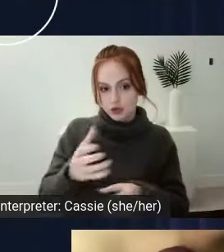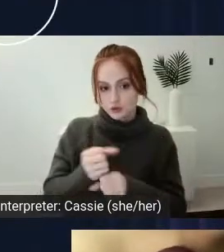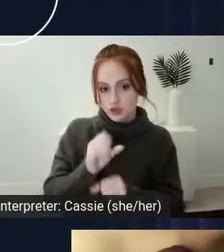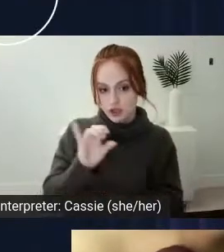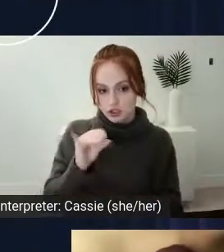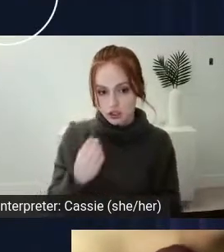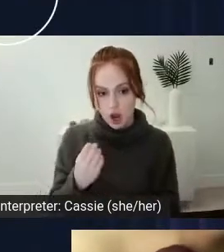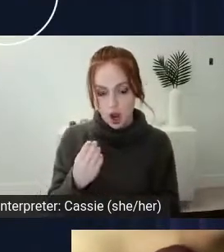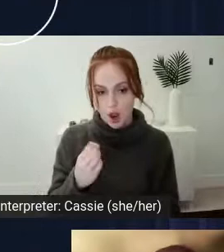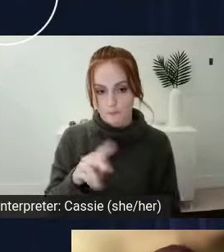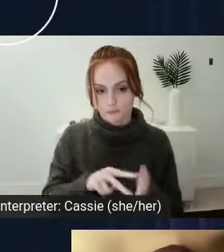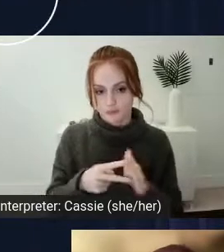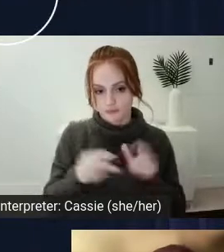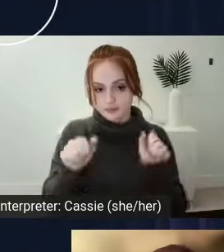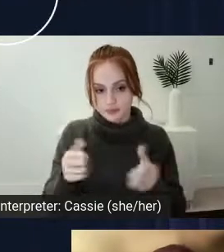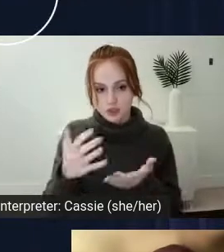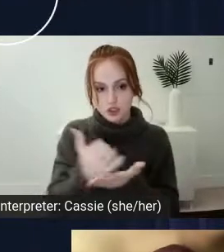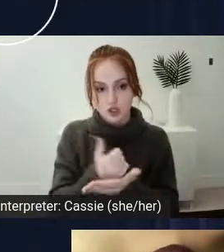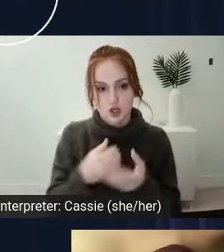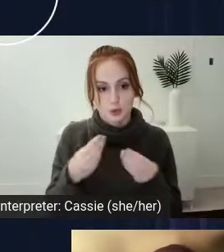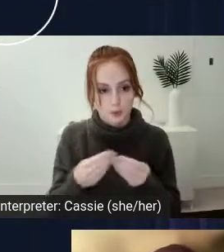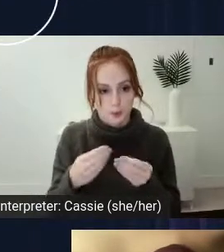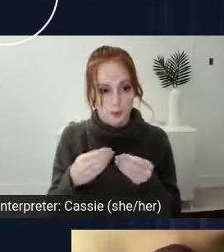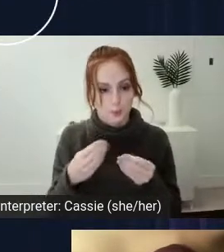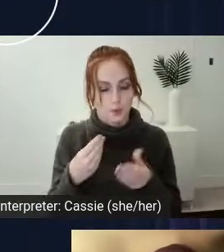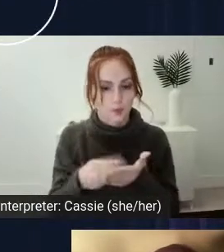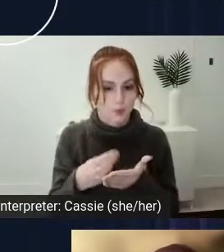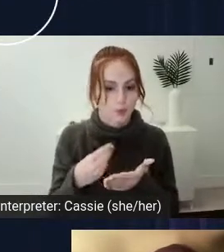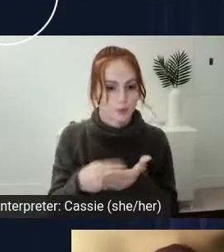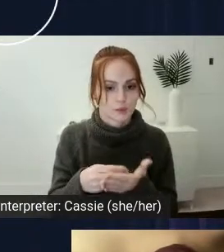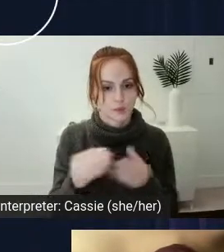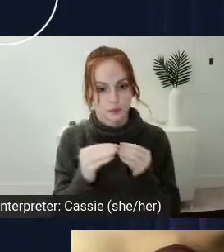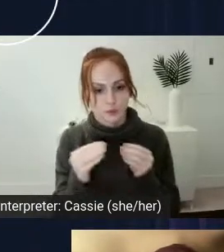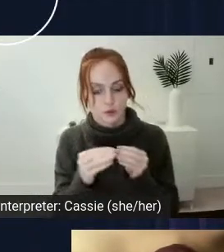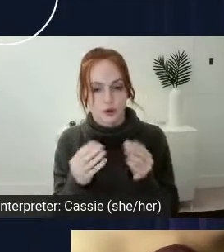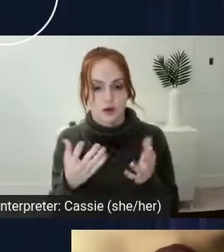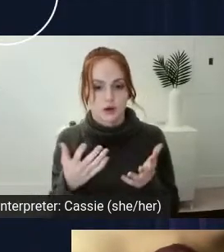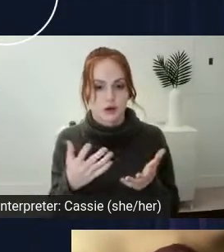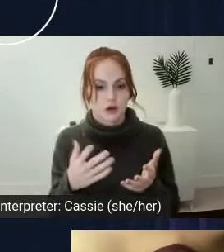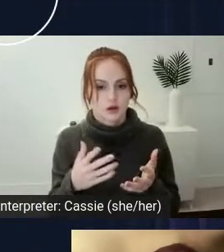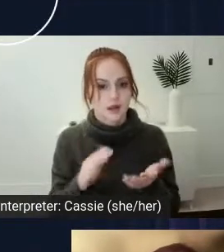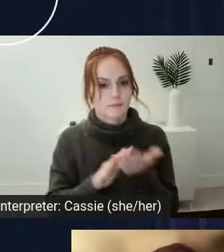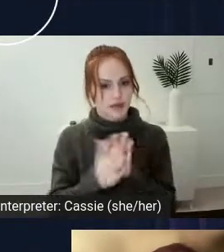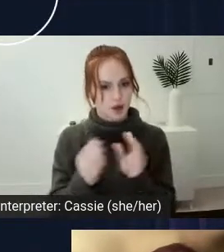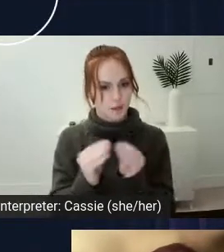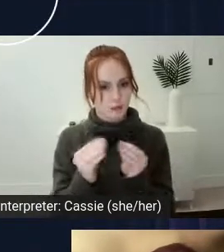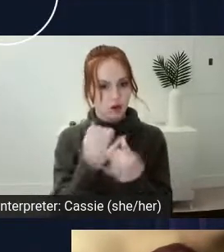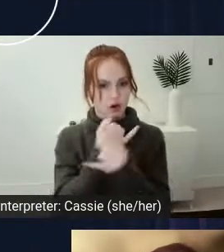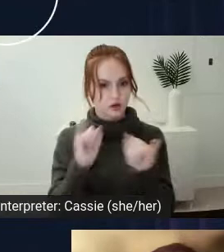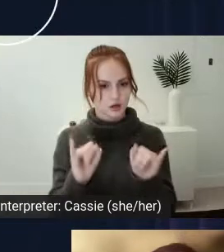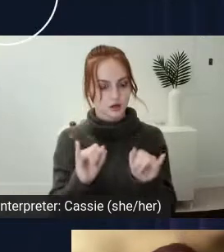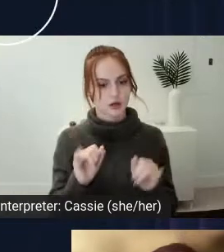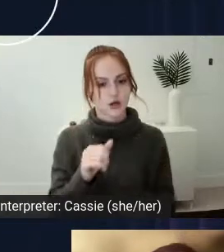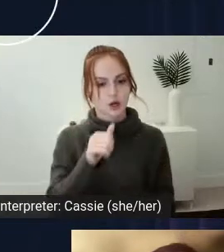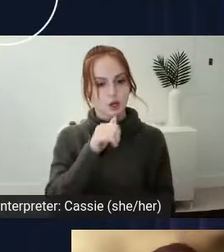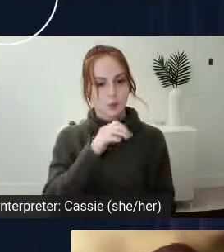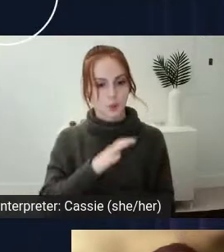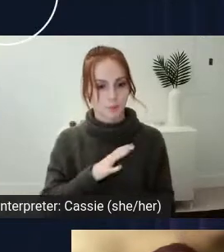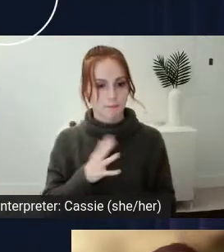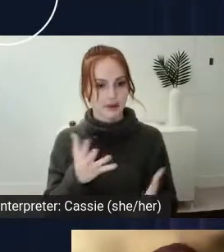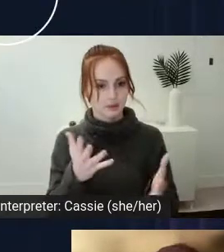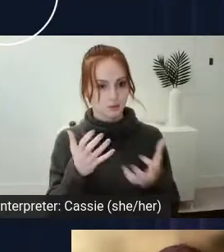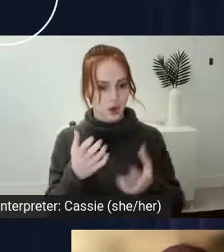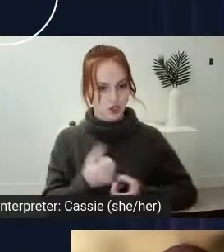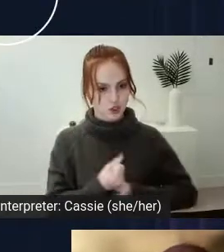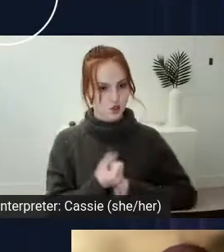earn more and be self-sufficient. Women wanting to